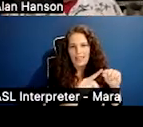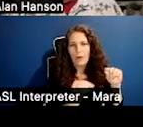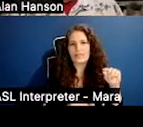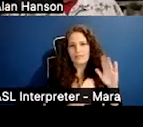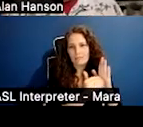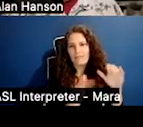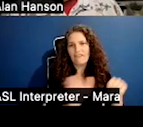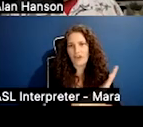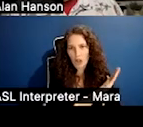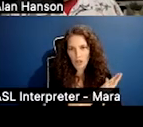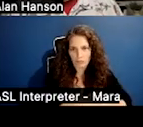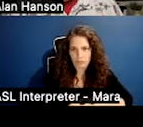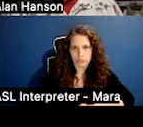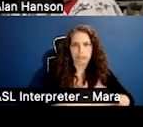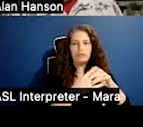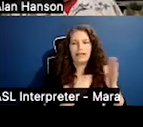there.